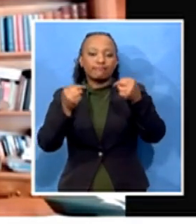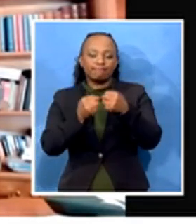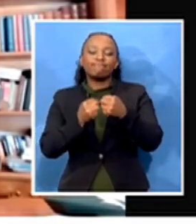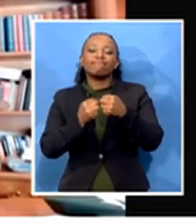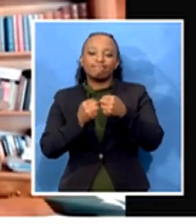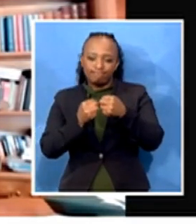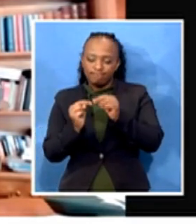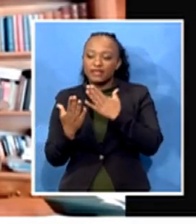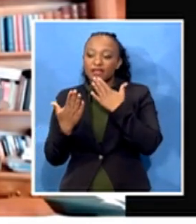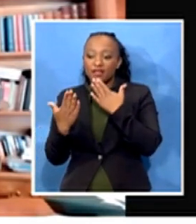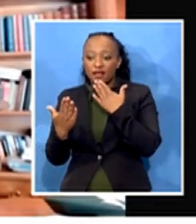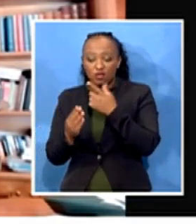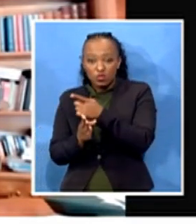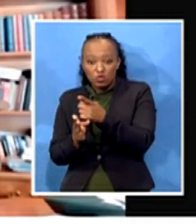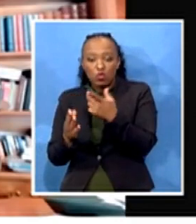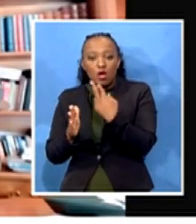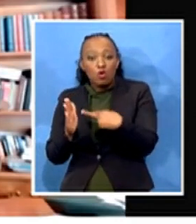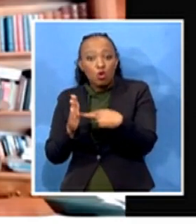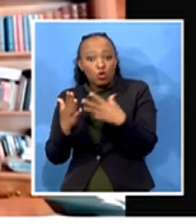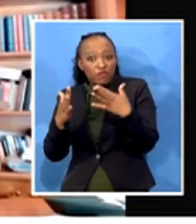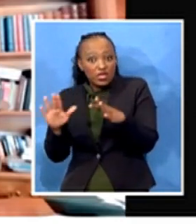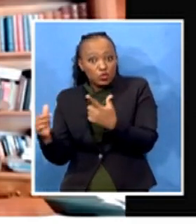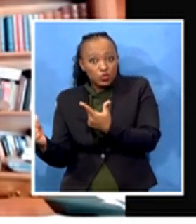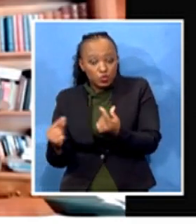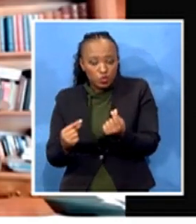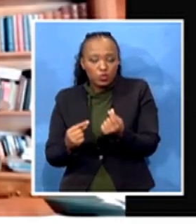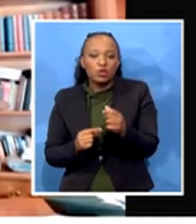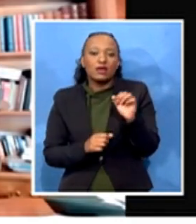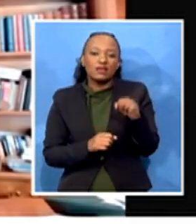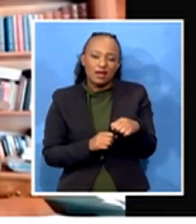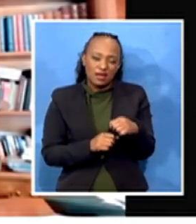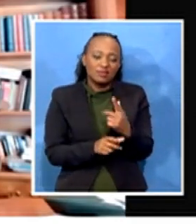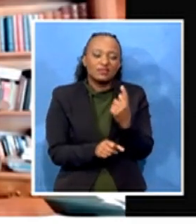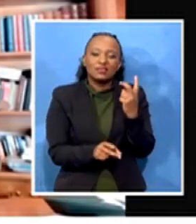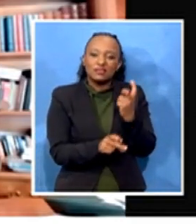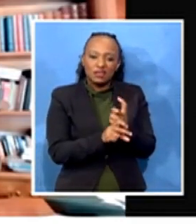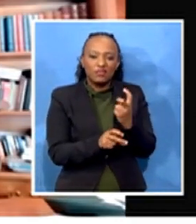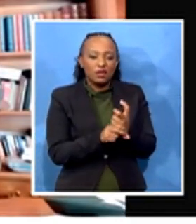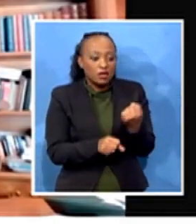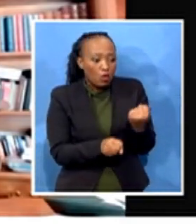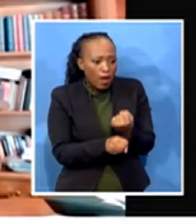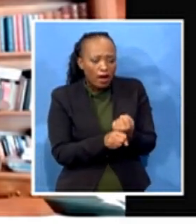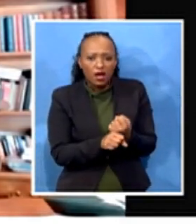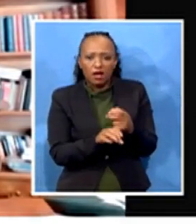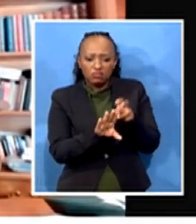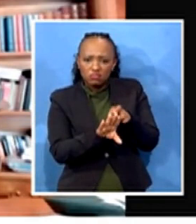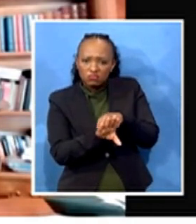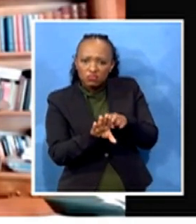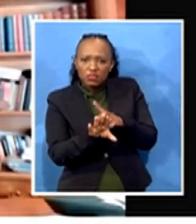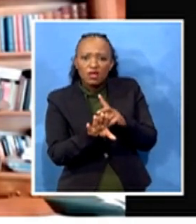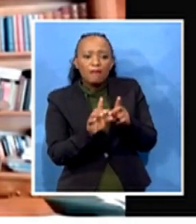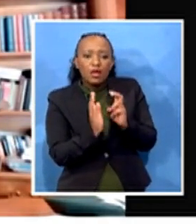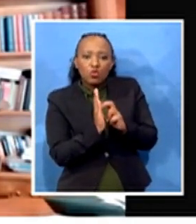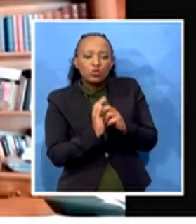And it was difficult for you in your operations, but you complied with the loading